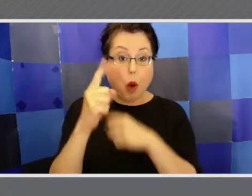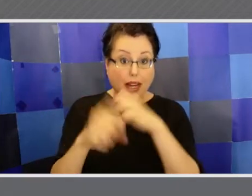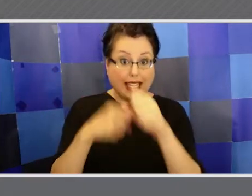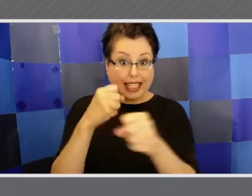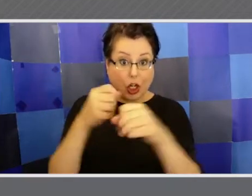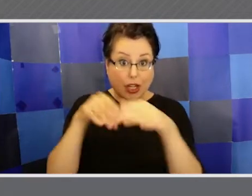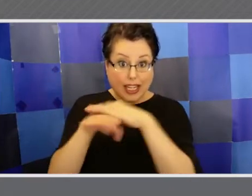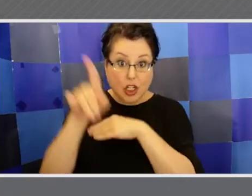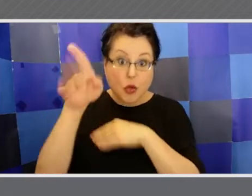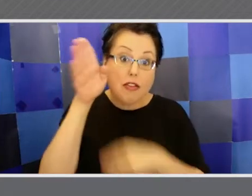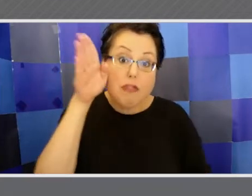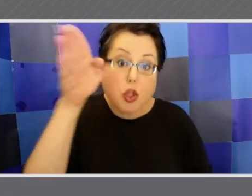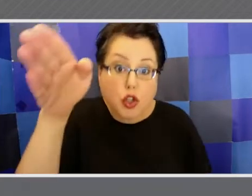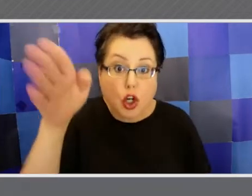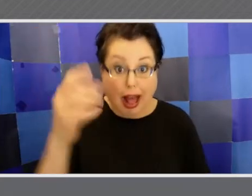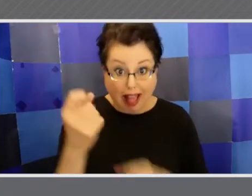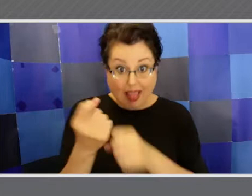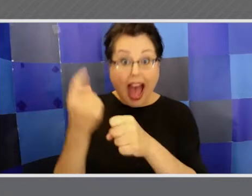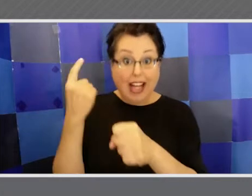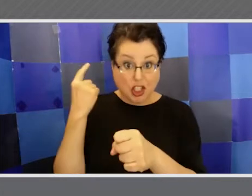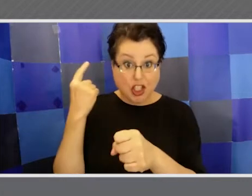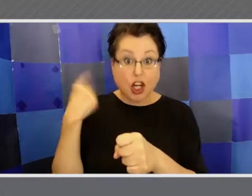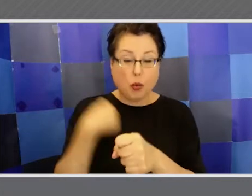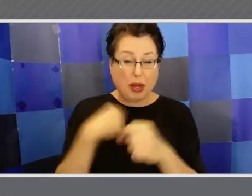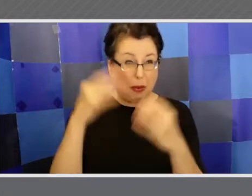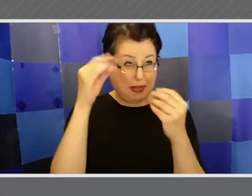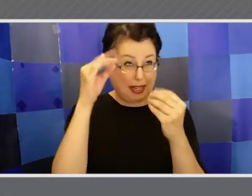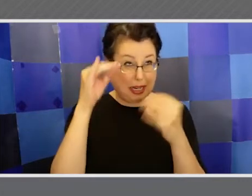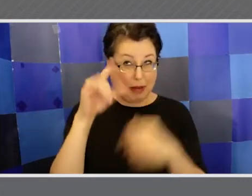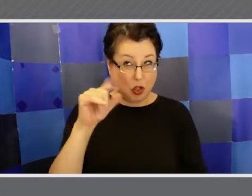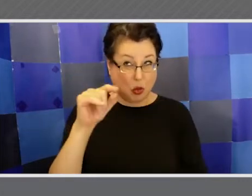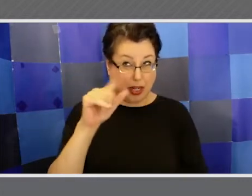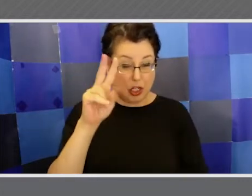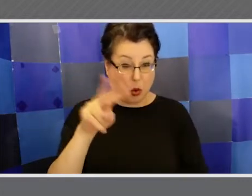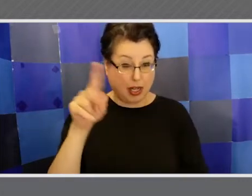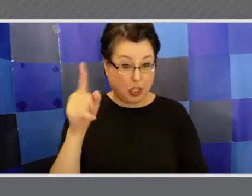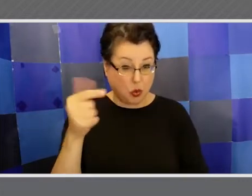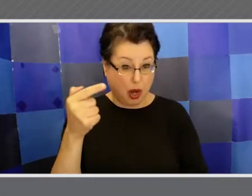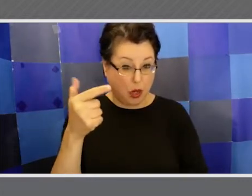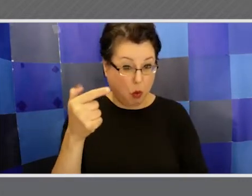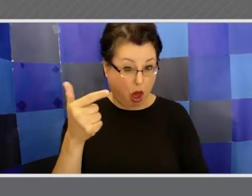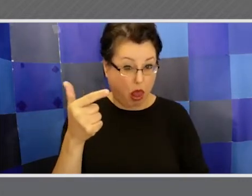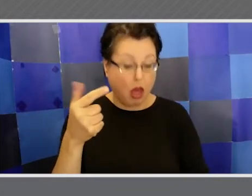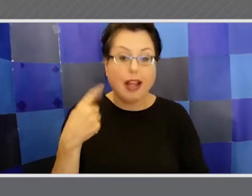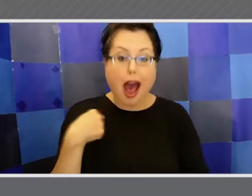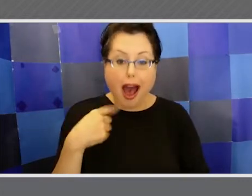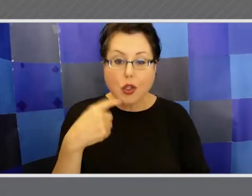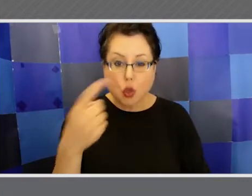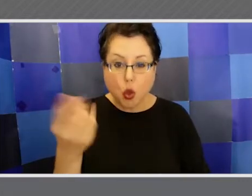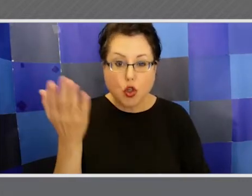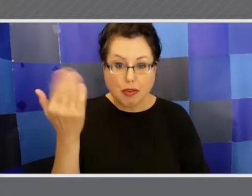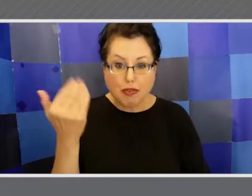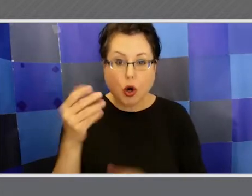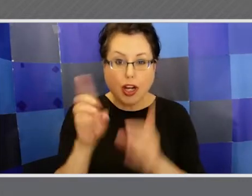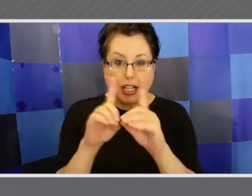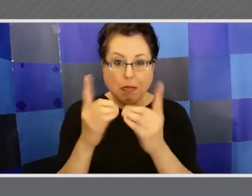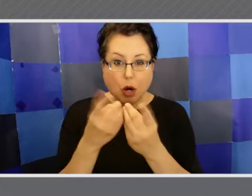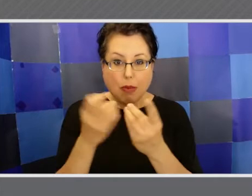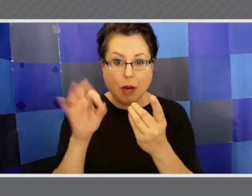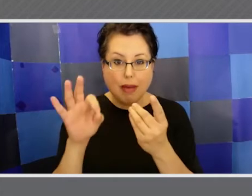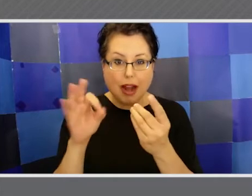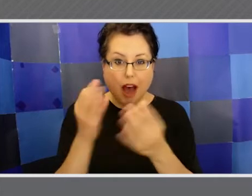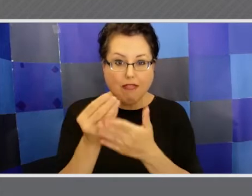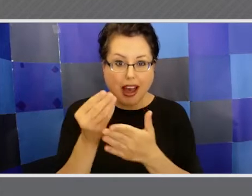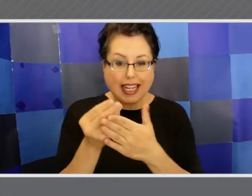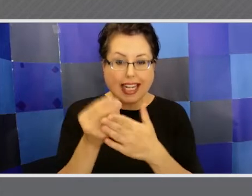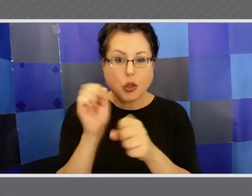last year, in the midst of the pandemic, we were thinking about 2021. Like I said earlier, the Department of Finance works